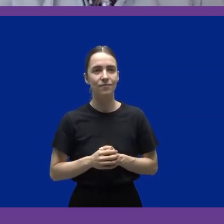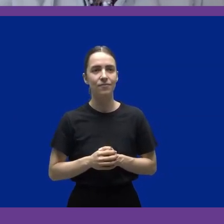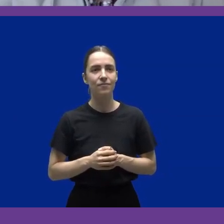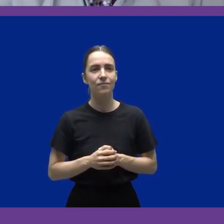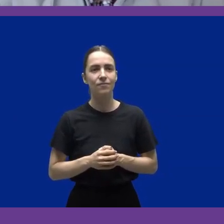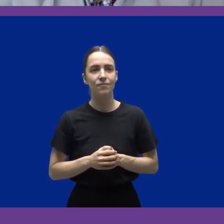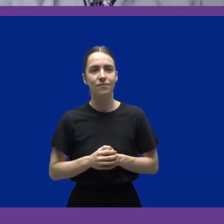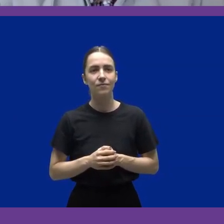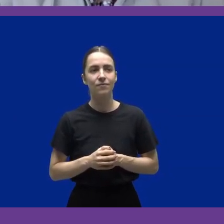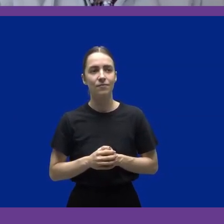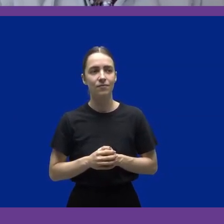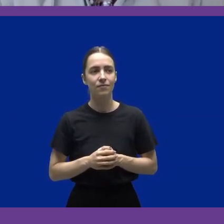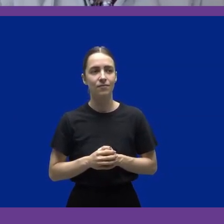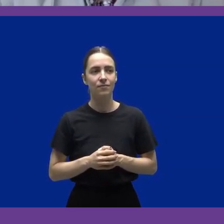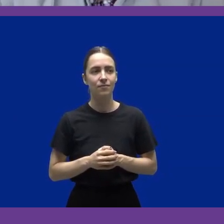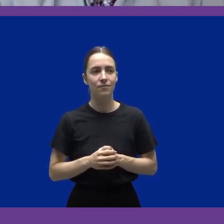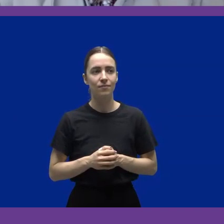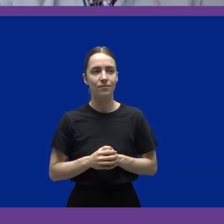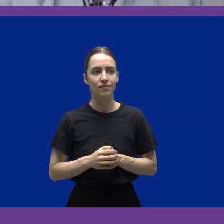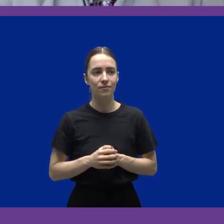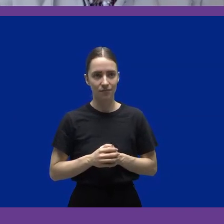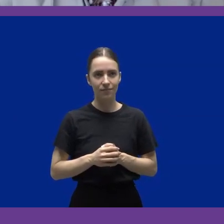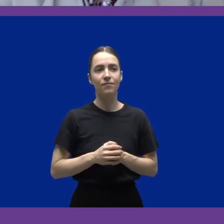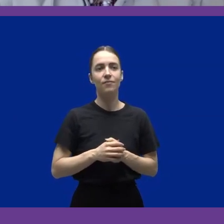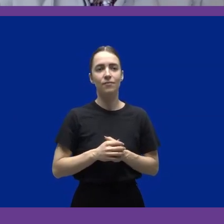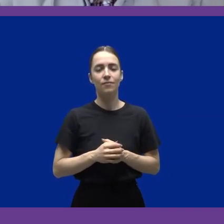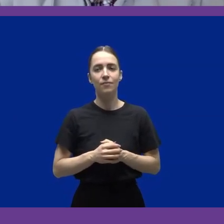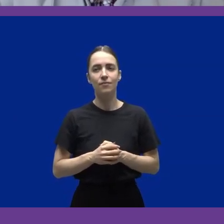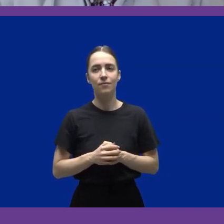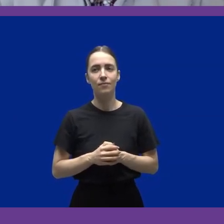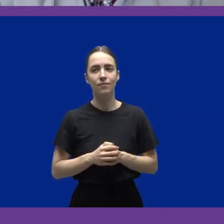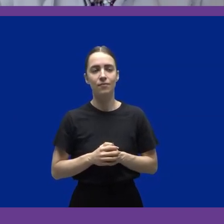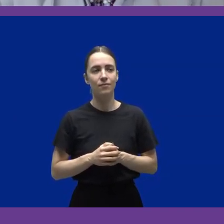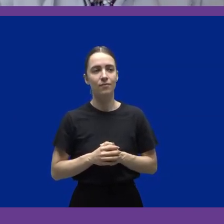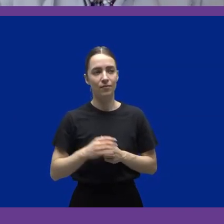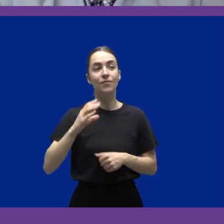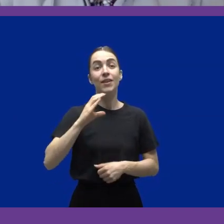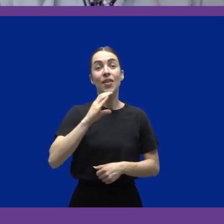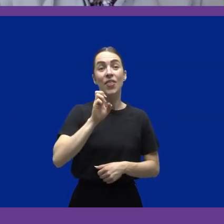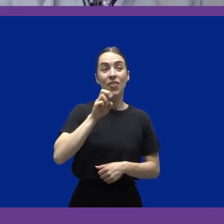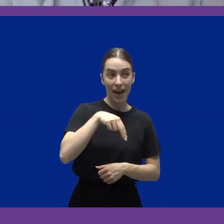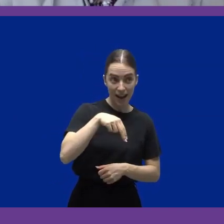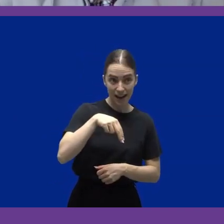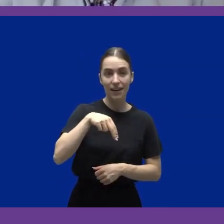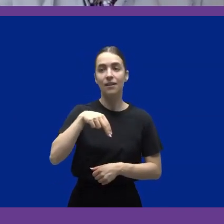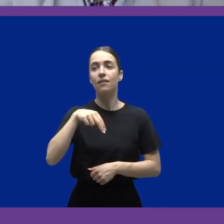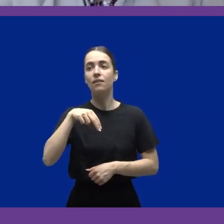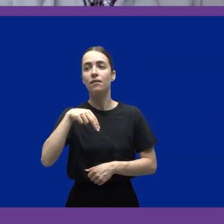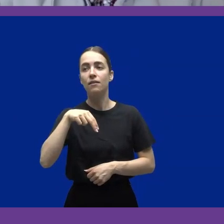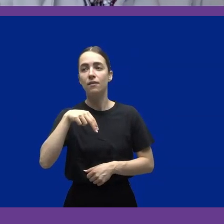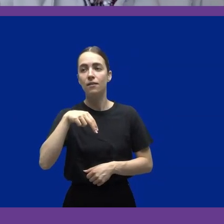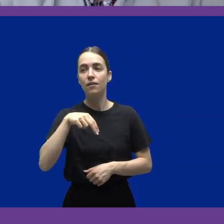standards. We also call for transparency and balance in the composition of the standardization committees